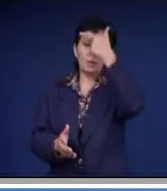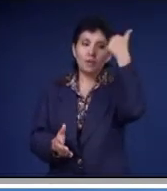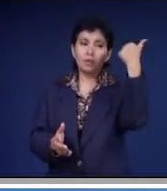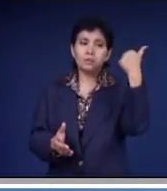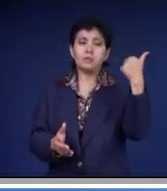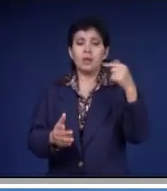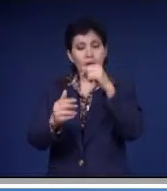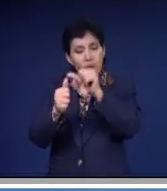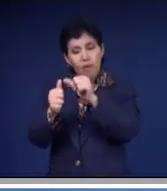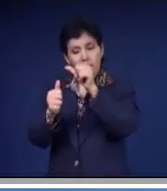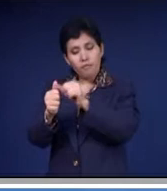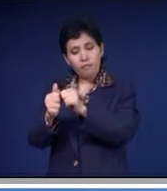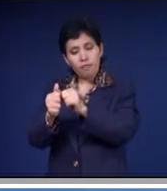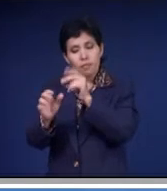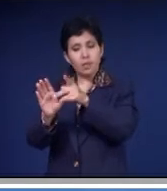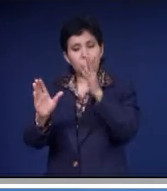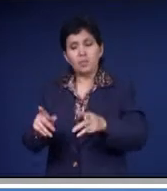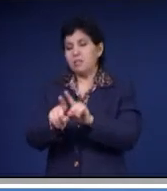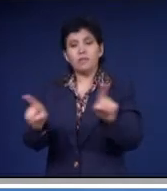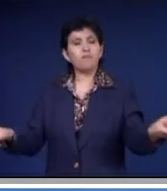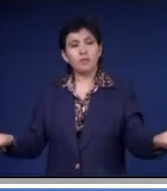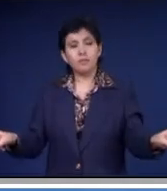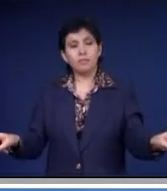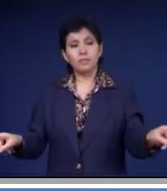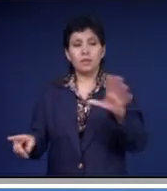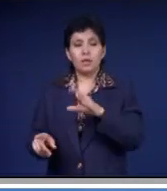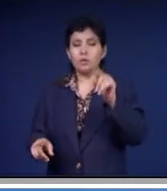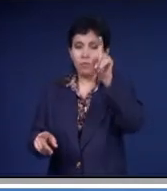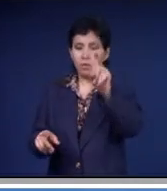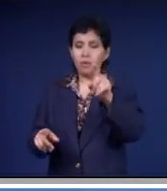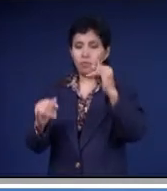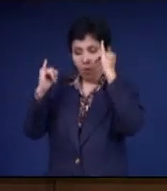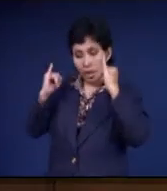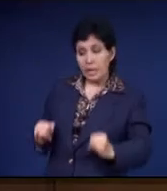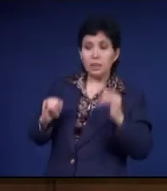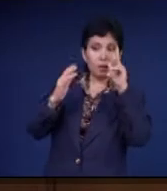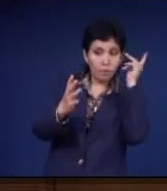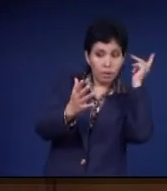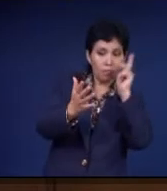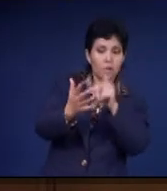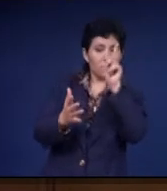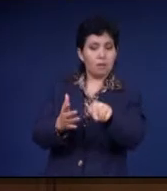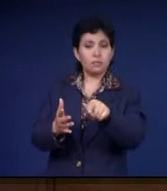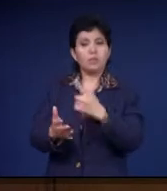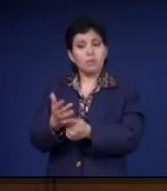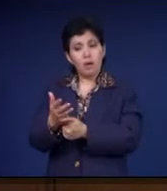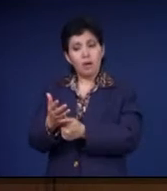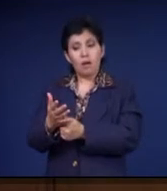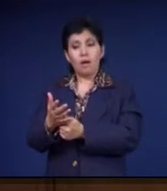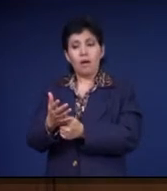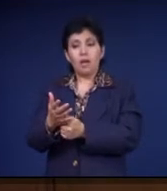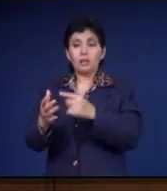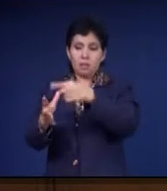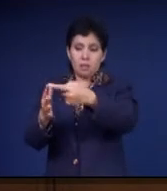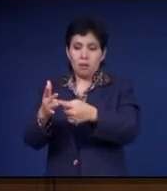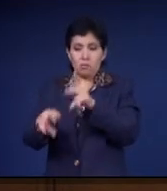every participants are different and every research is different, and you have to identify them. You can find a population which is